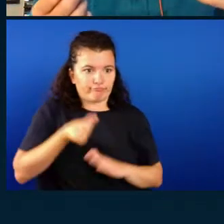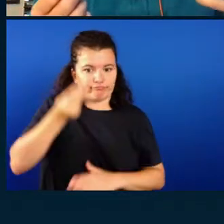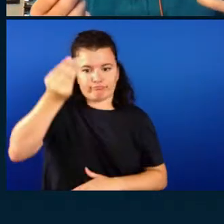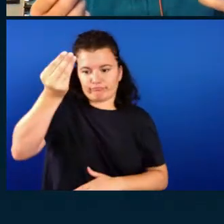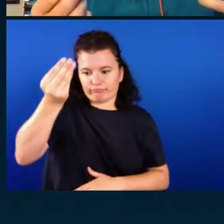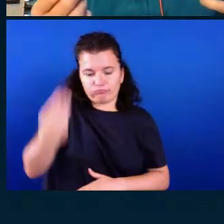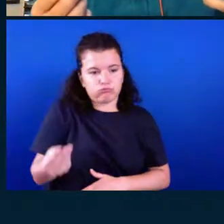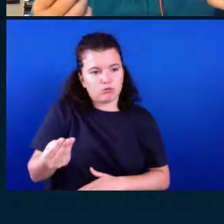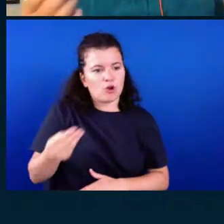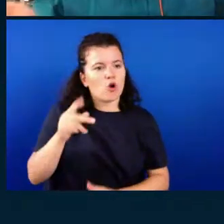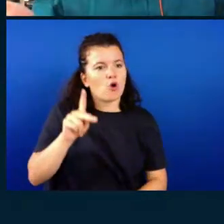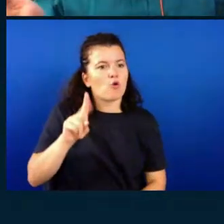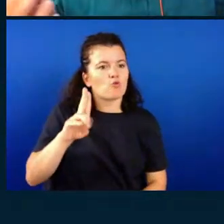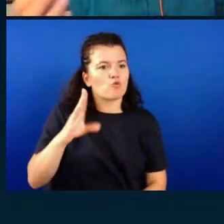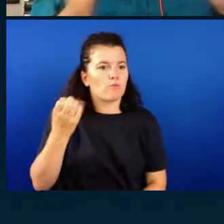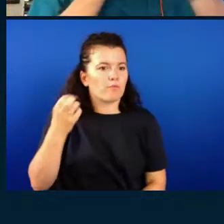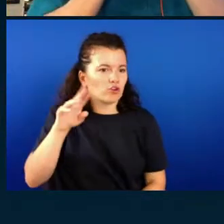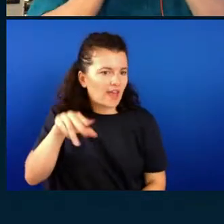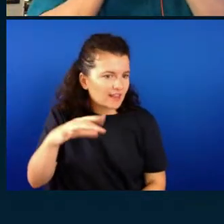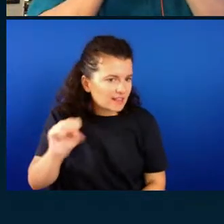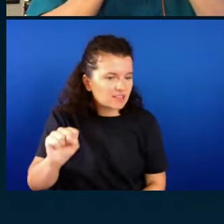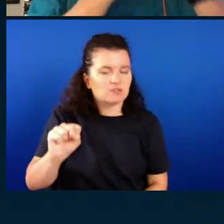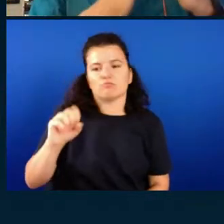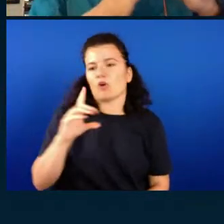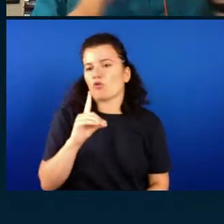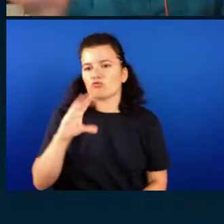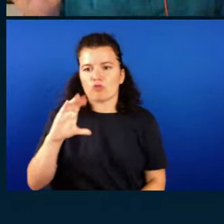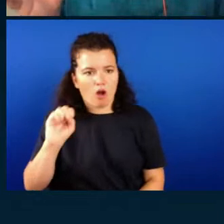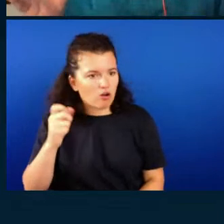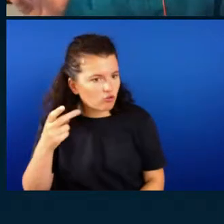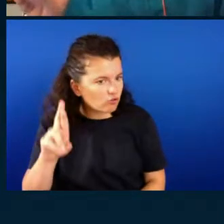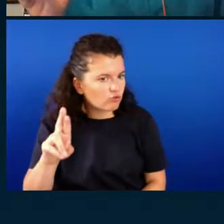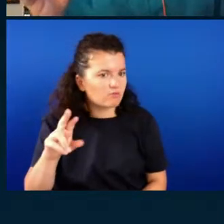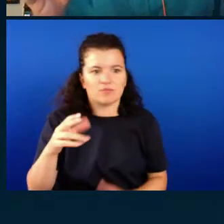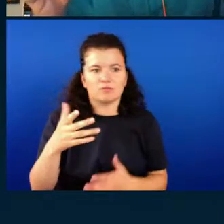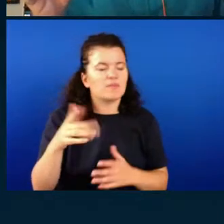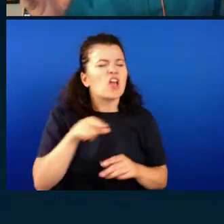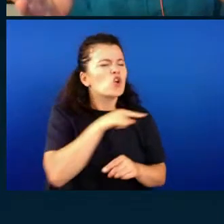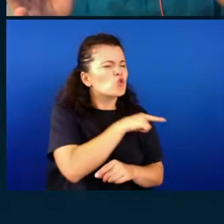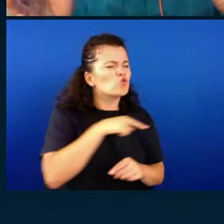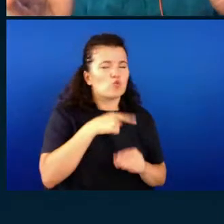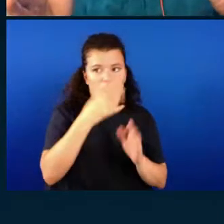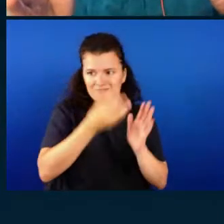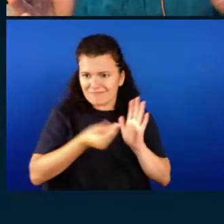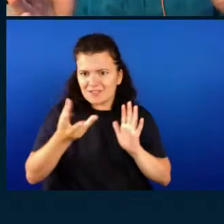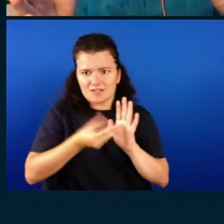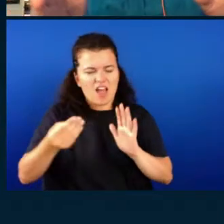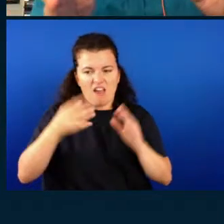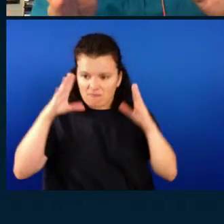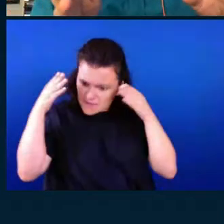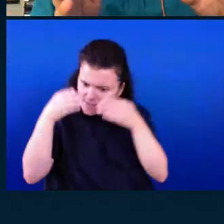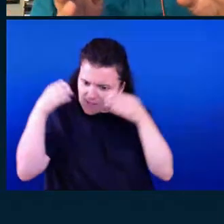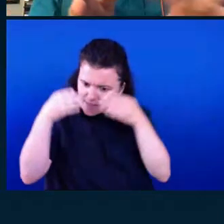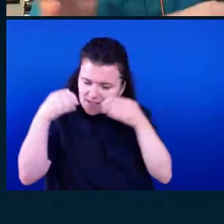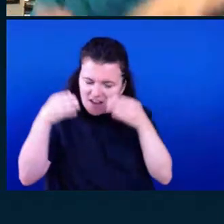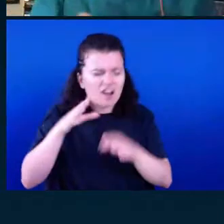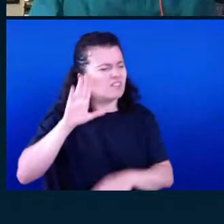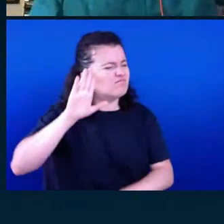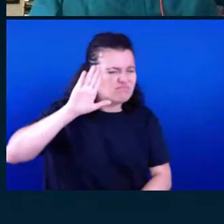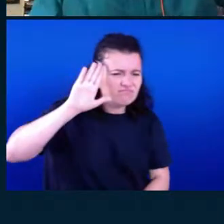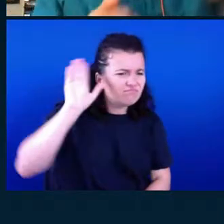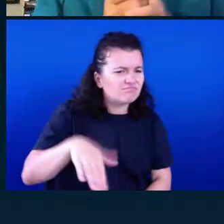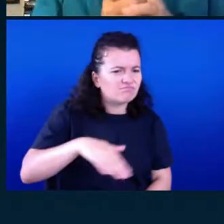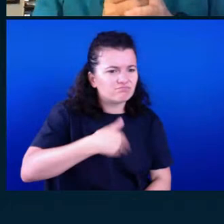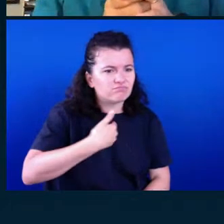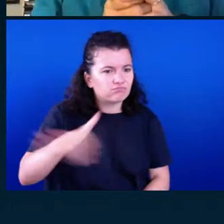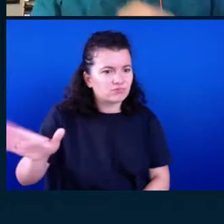Kubernetes, you know, to Docker, et cetera, don't fixate on that, because really what I feel, if I had not done